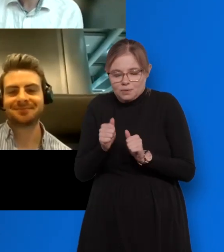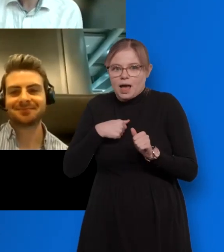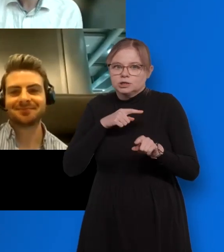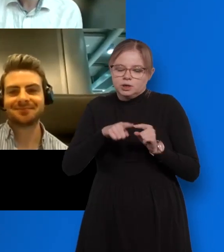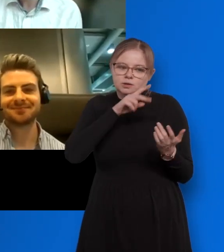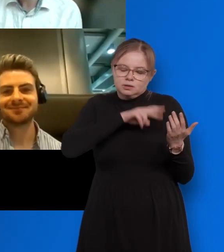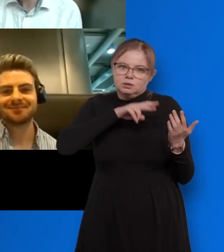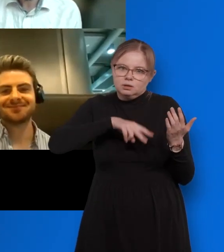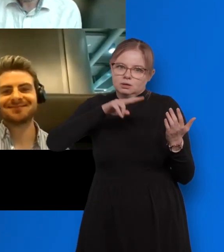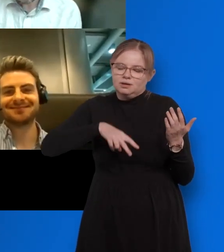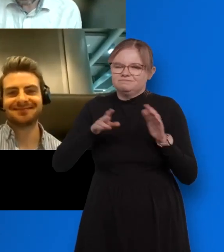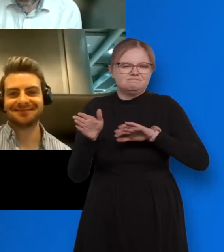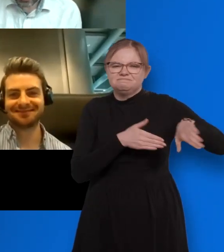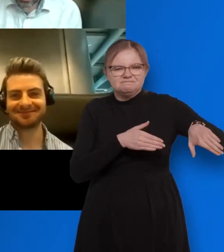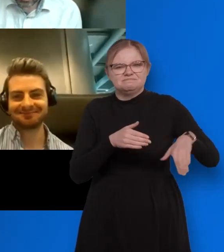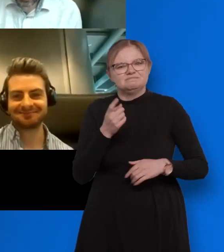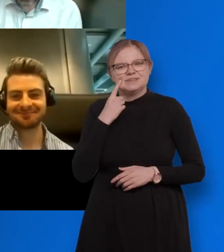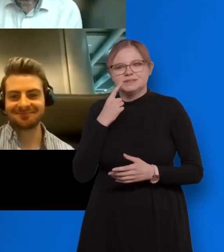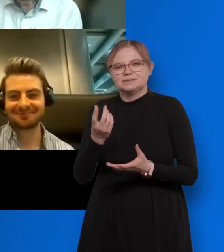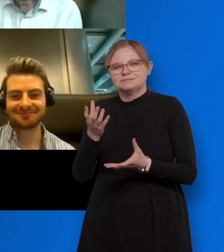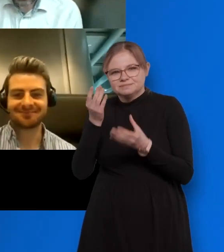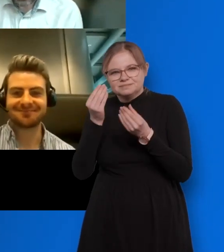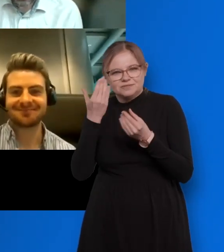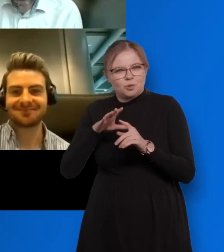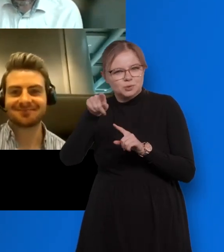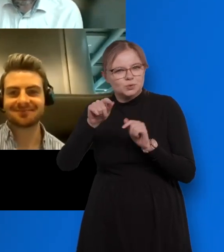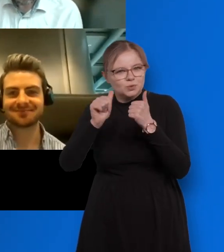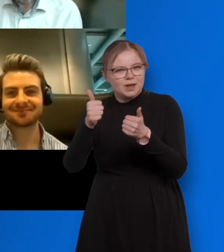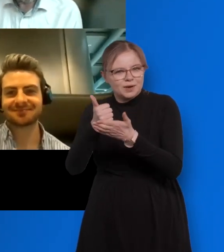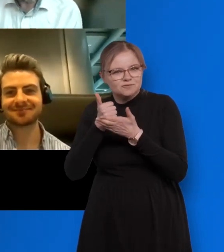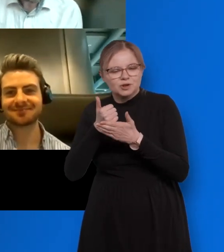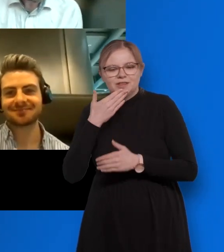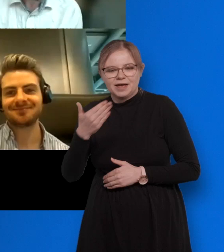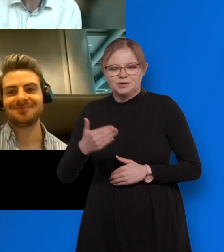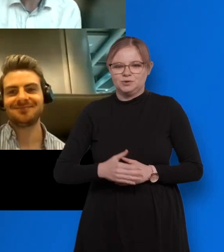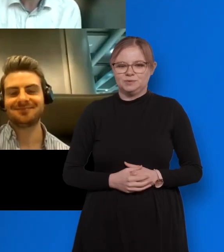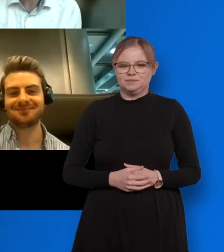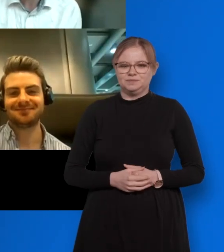in the same amount of time. So that was very helpful. Thank you very much. It's a dense approach.